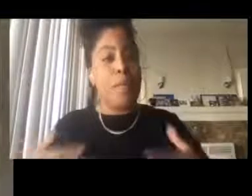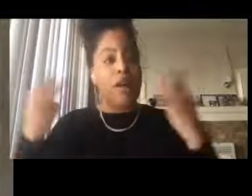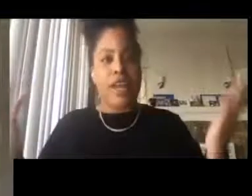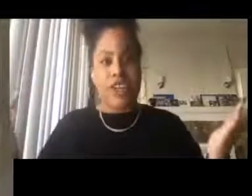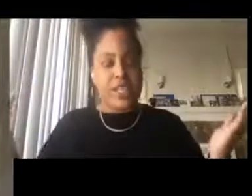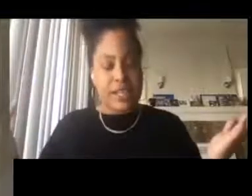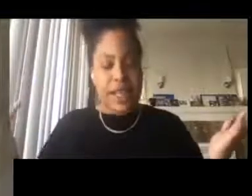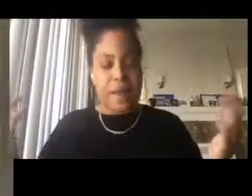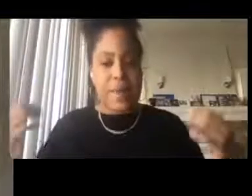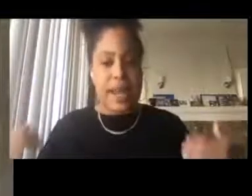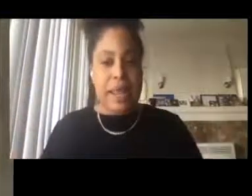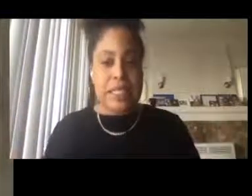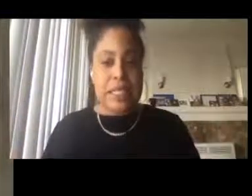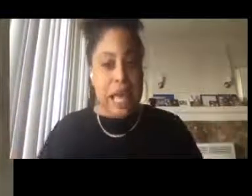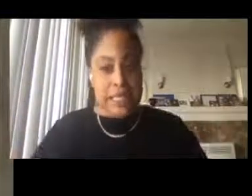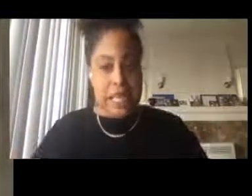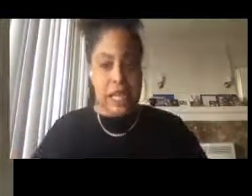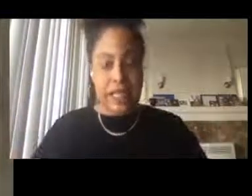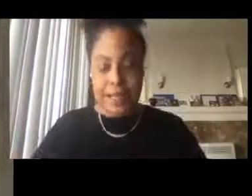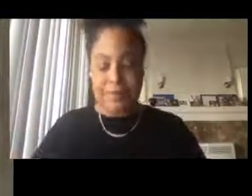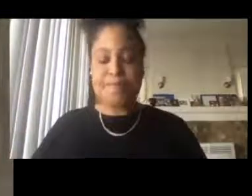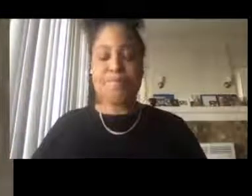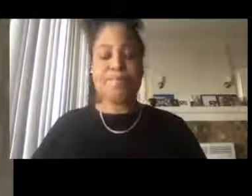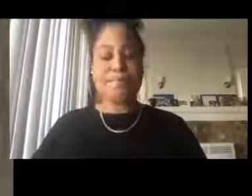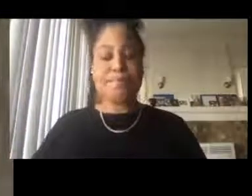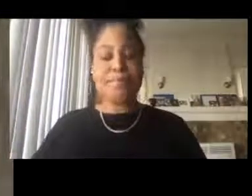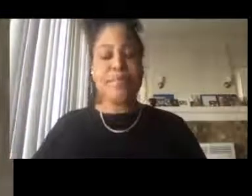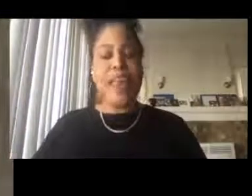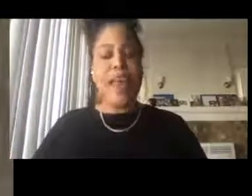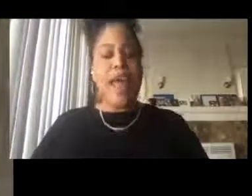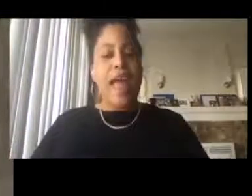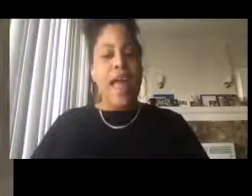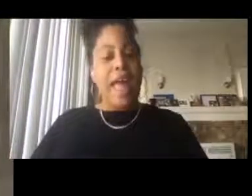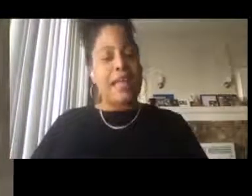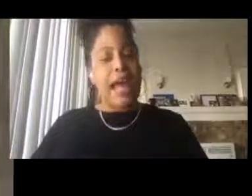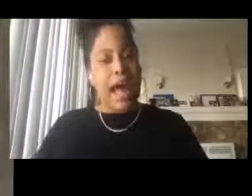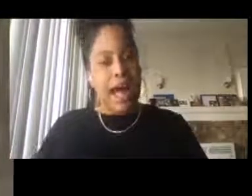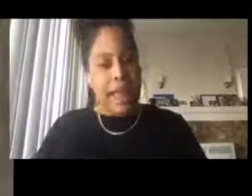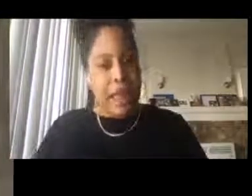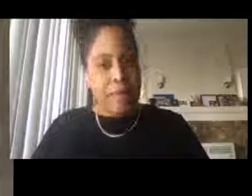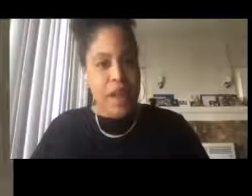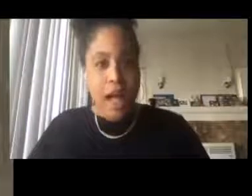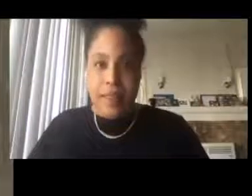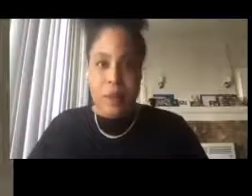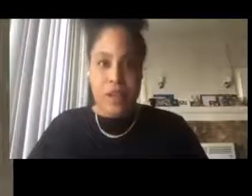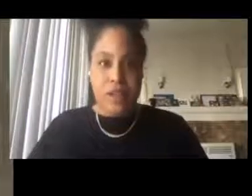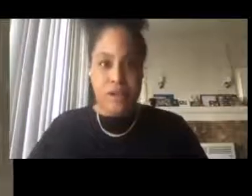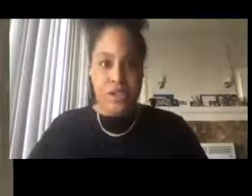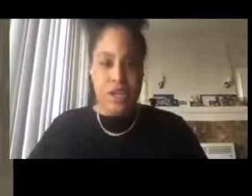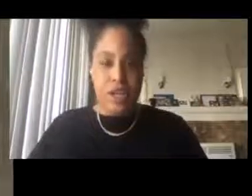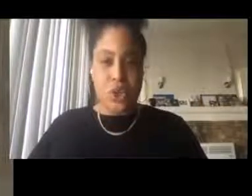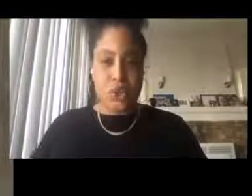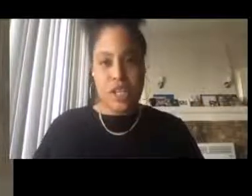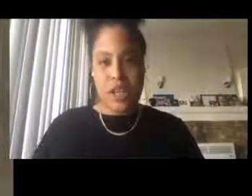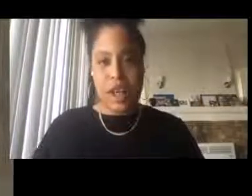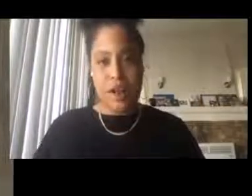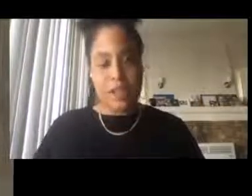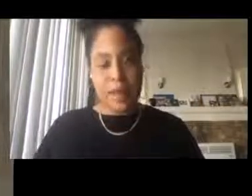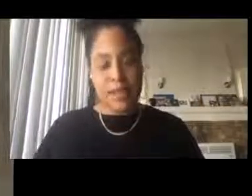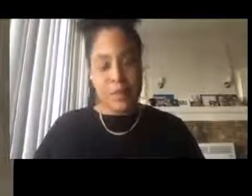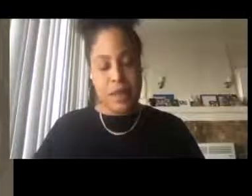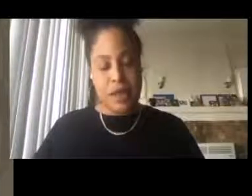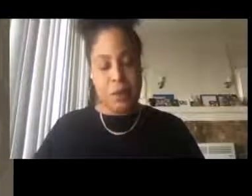your moderator today. My name is Tatiana Lee, and I am the Hollywood Inclusion Associate